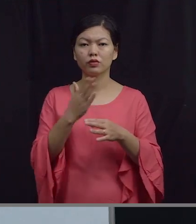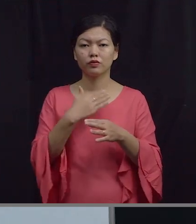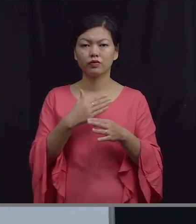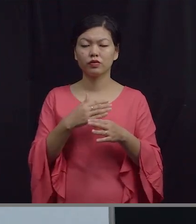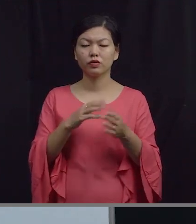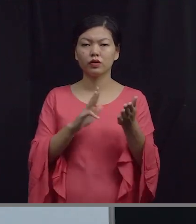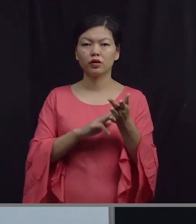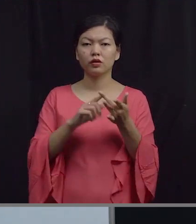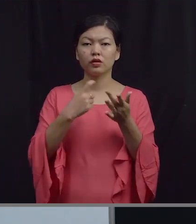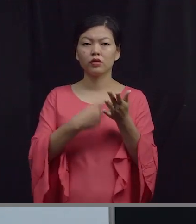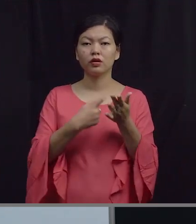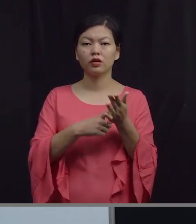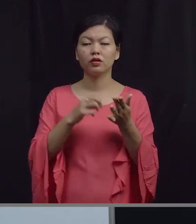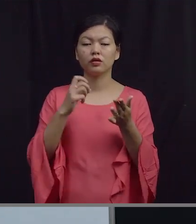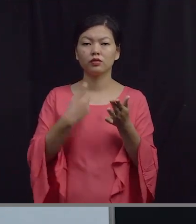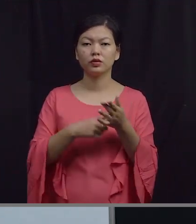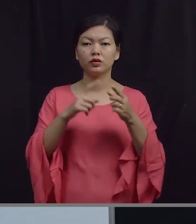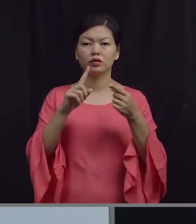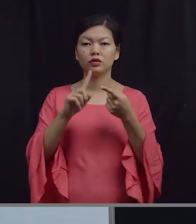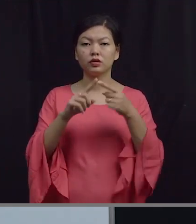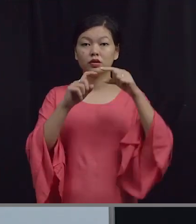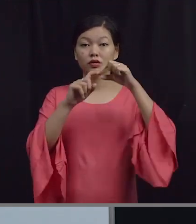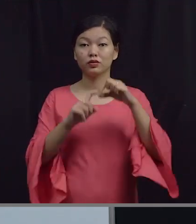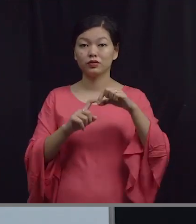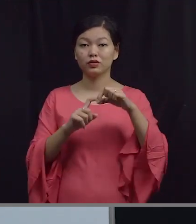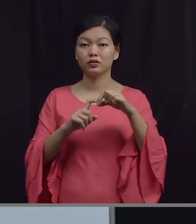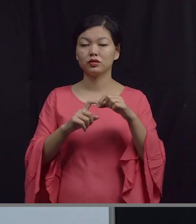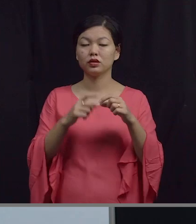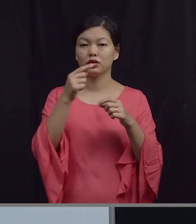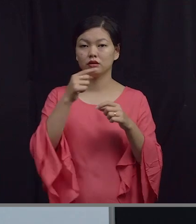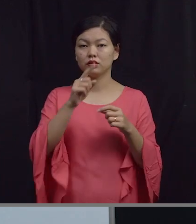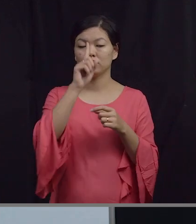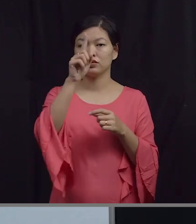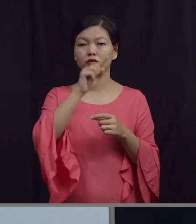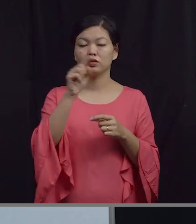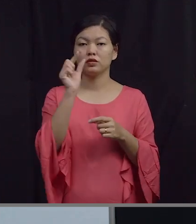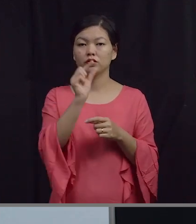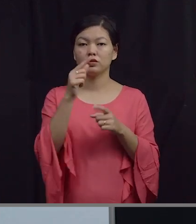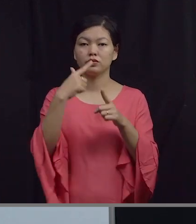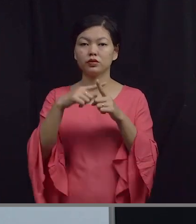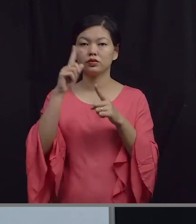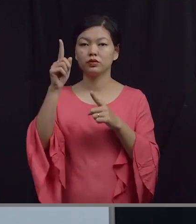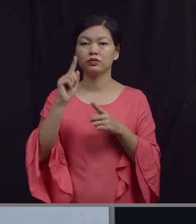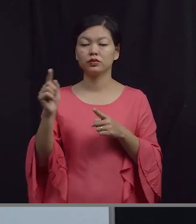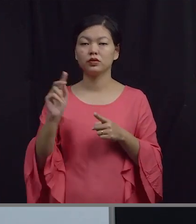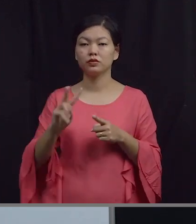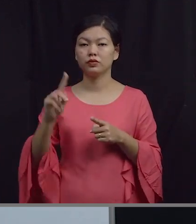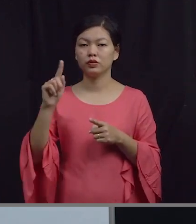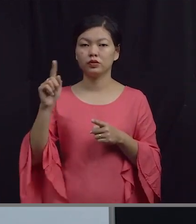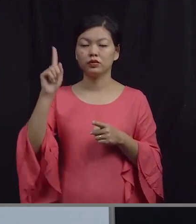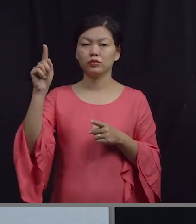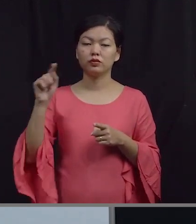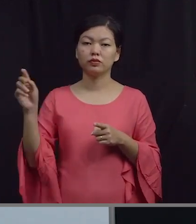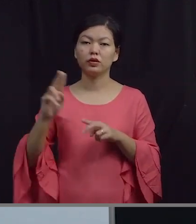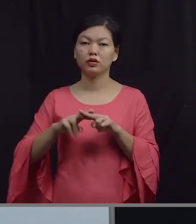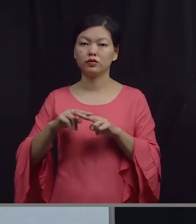mirror equation, right? I hope you remember the mirror equation, that is 1 by u plus 1 by v equal to what? 1 by f. This